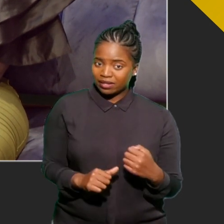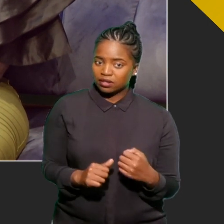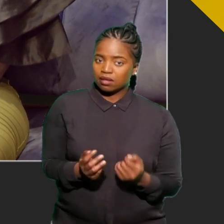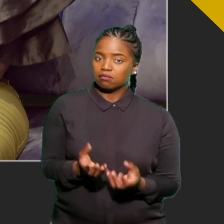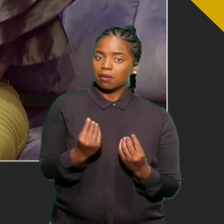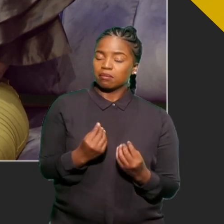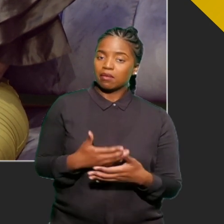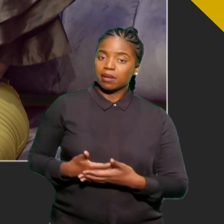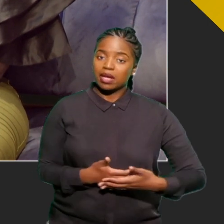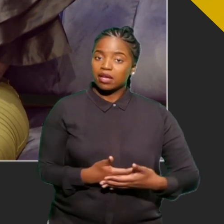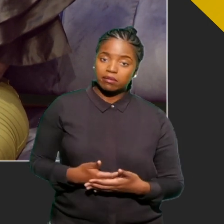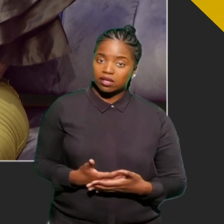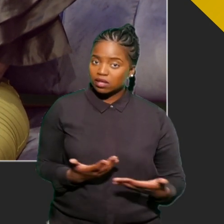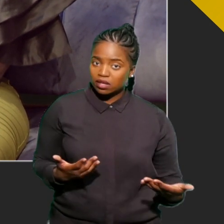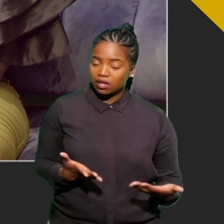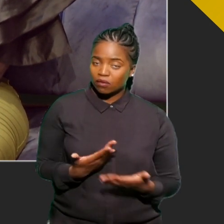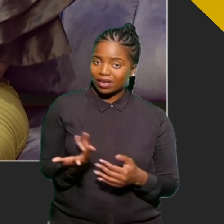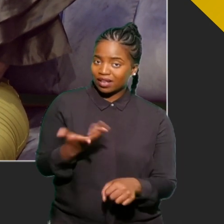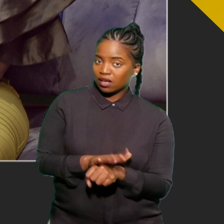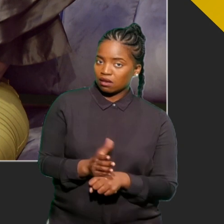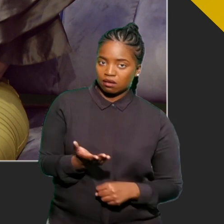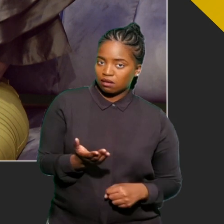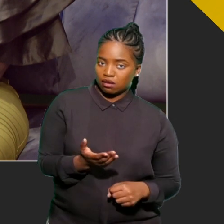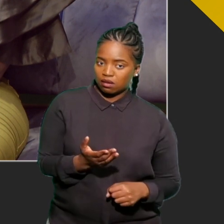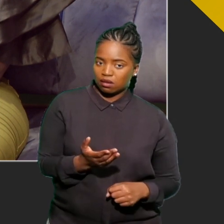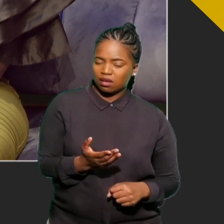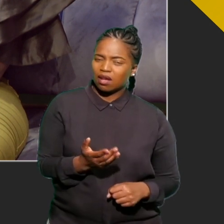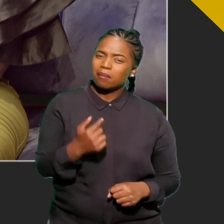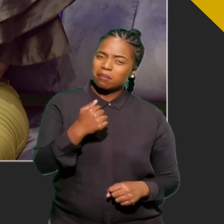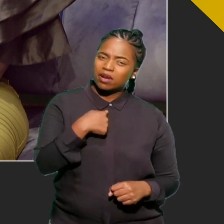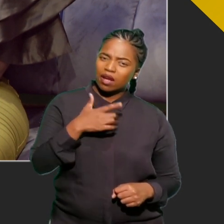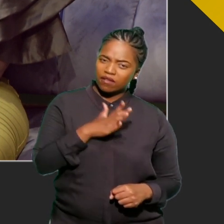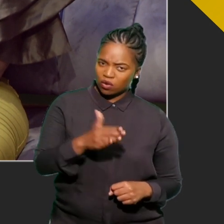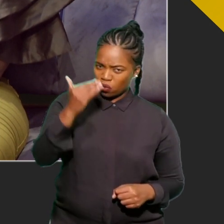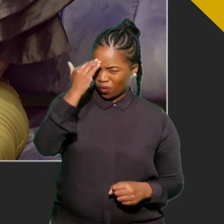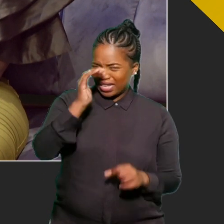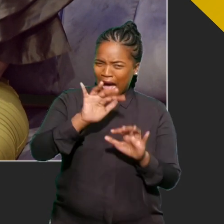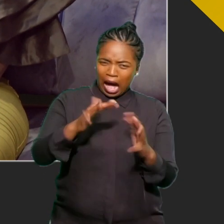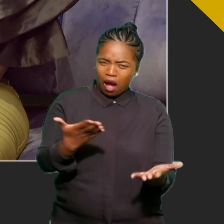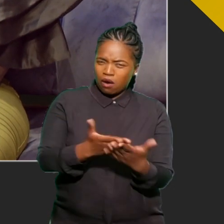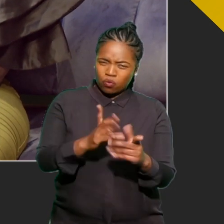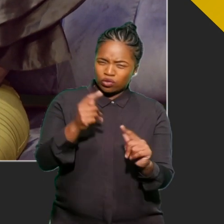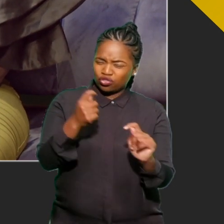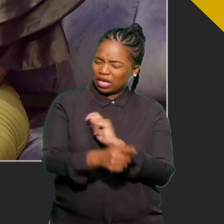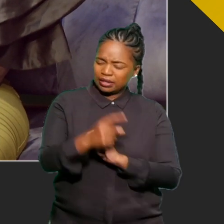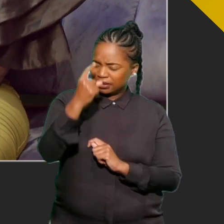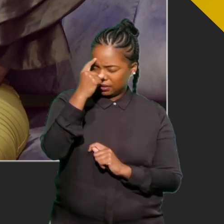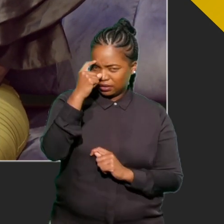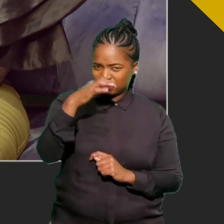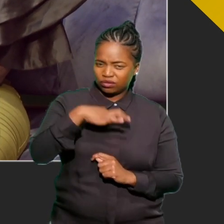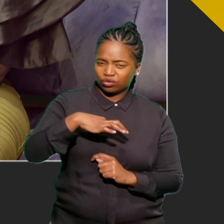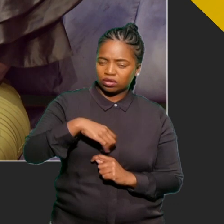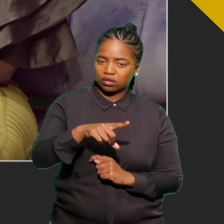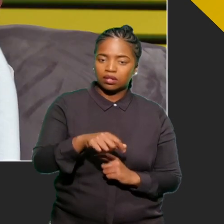iyafika, otherwise there could be a fatality that happens. Engifuna ukwazi ukuthi how can we change this?